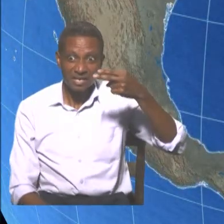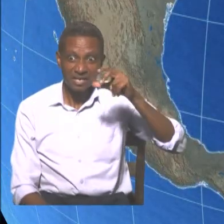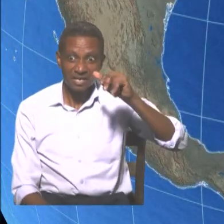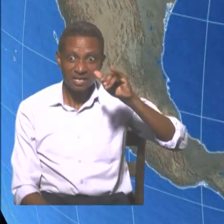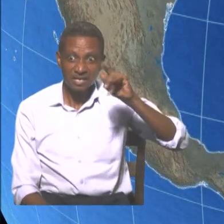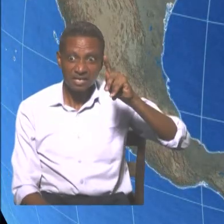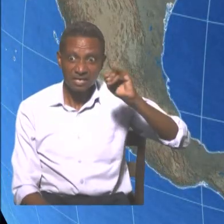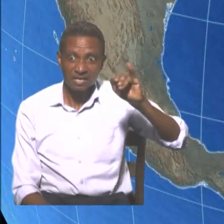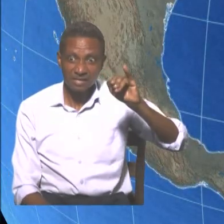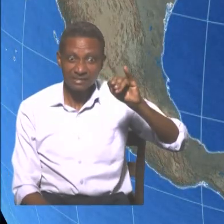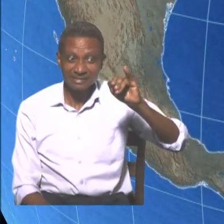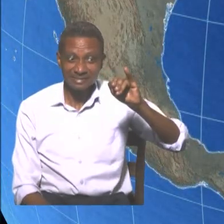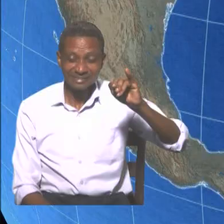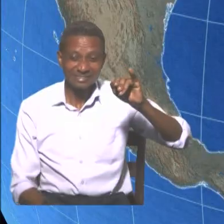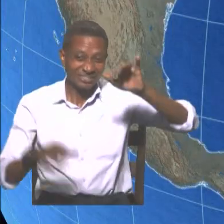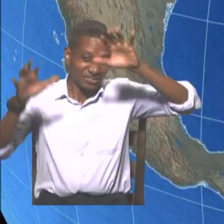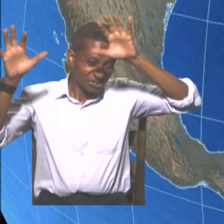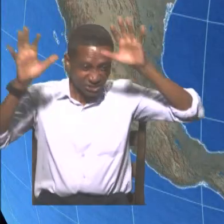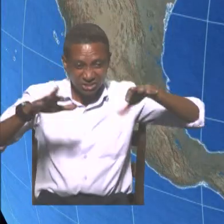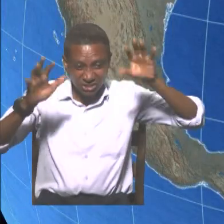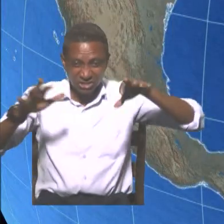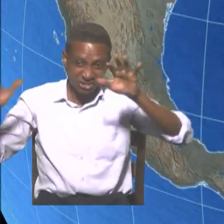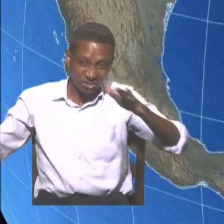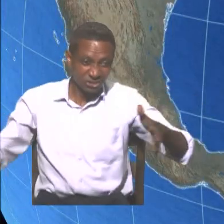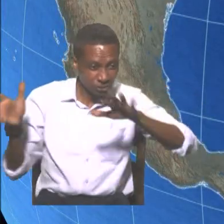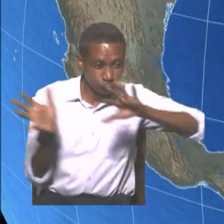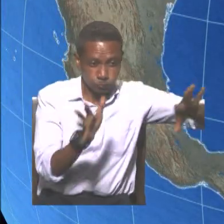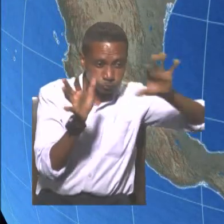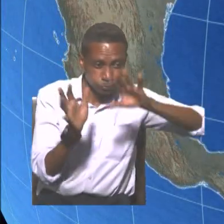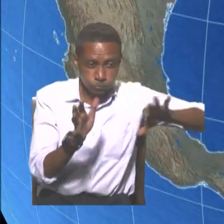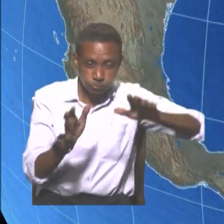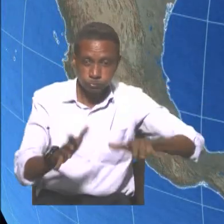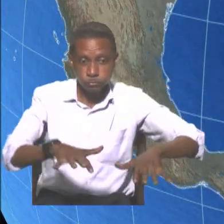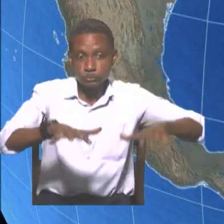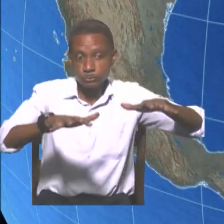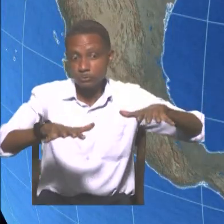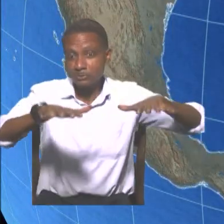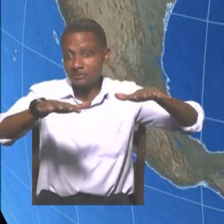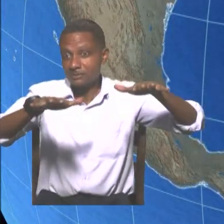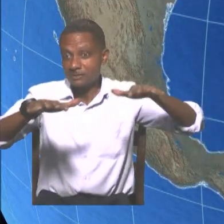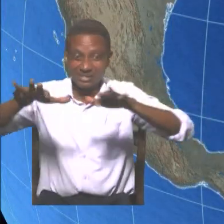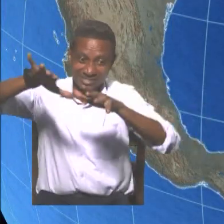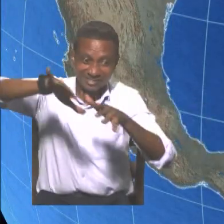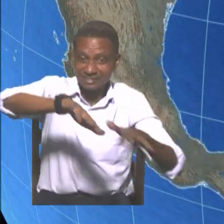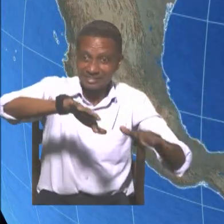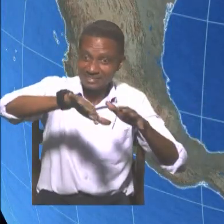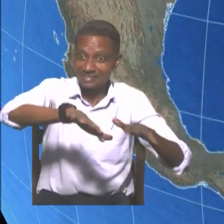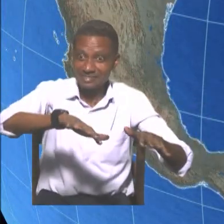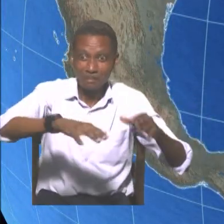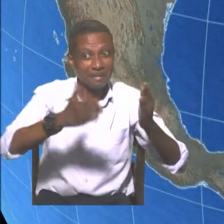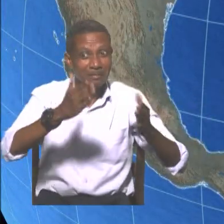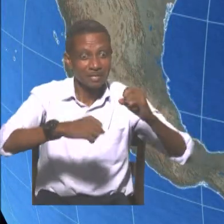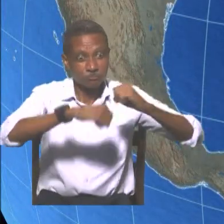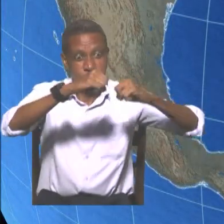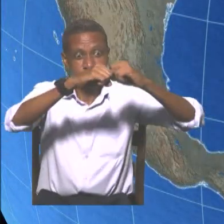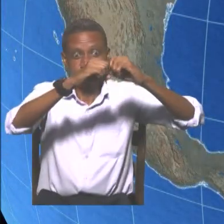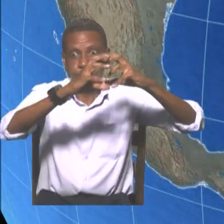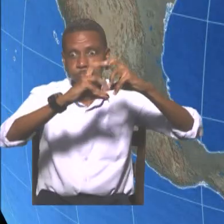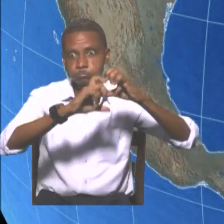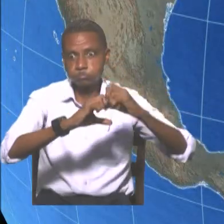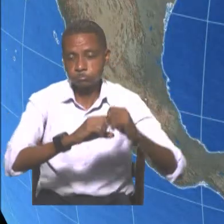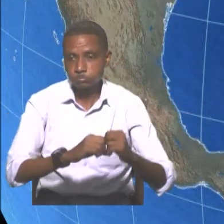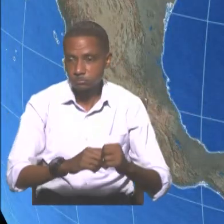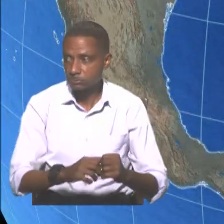and landslides are expected across the southwestern areas, with the potential for infrastructural damage which could